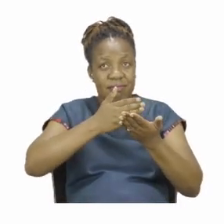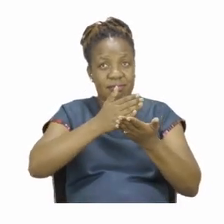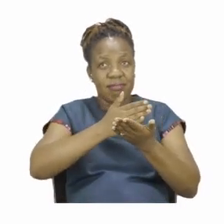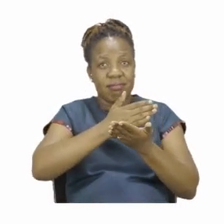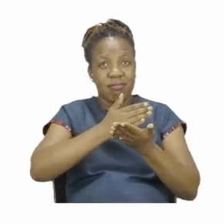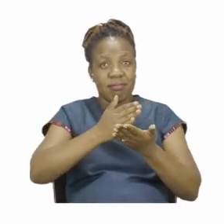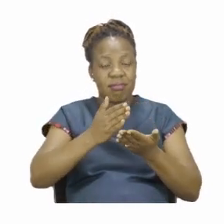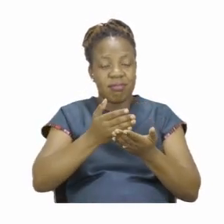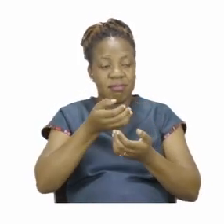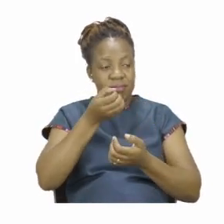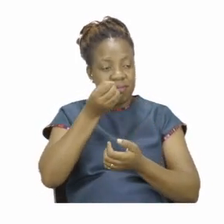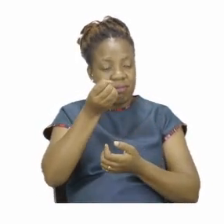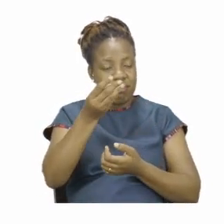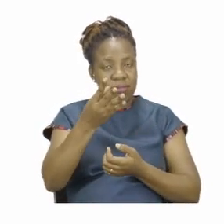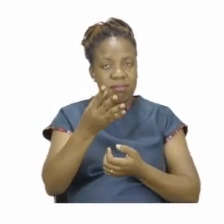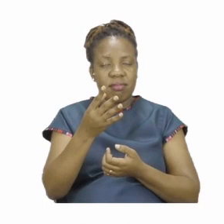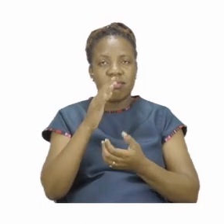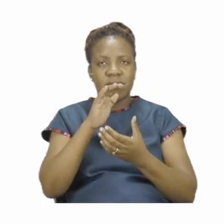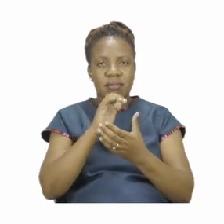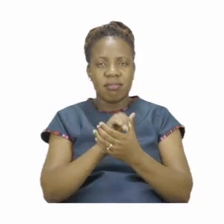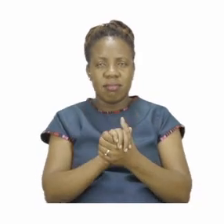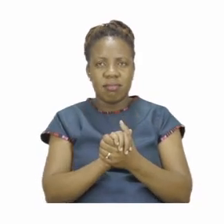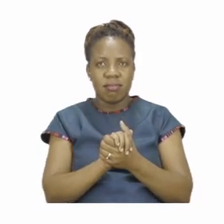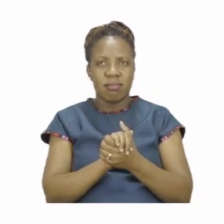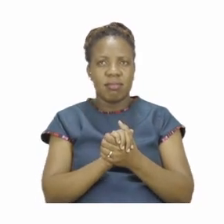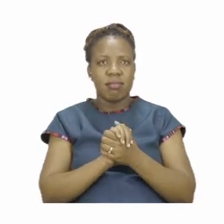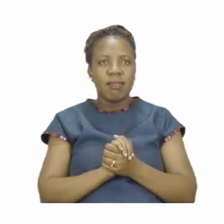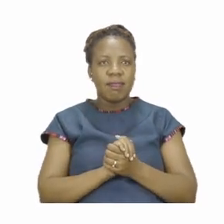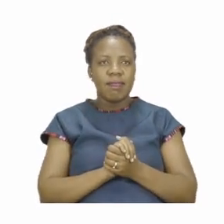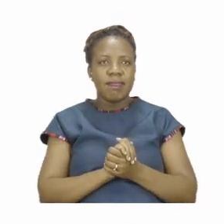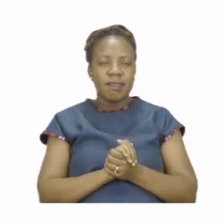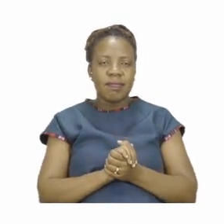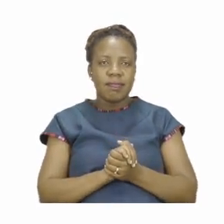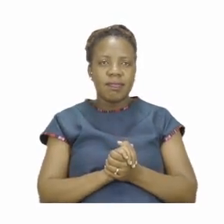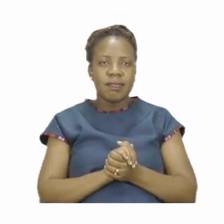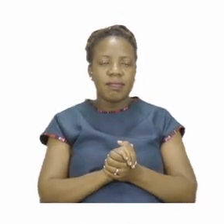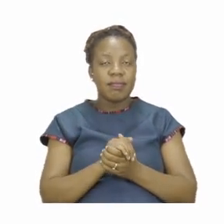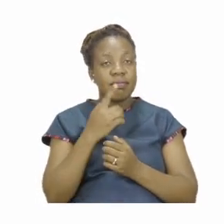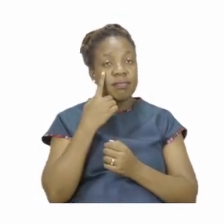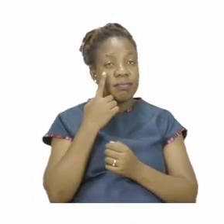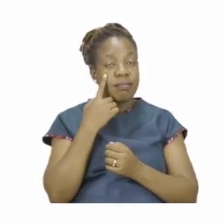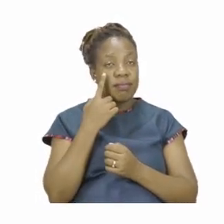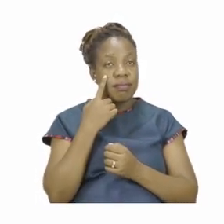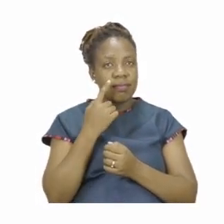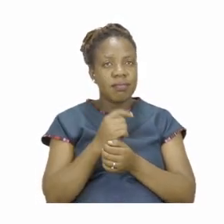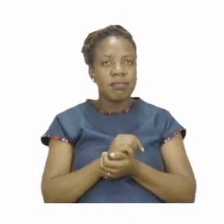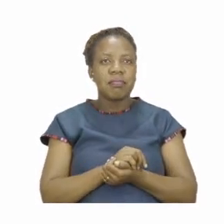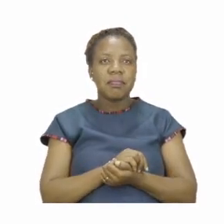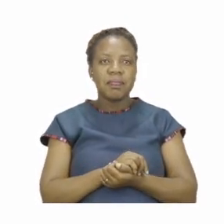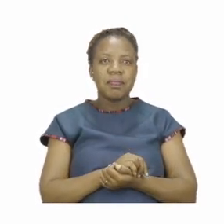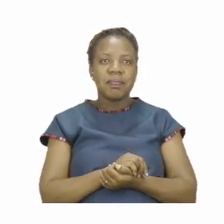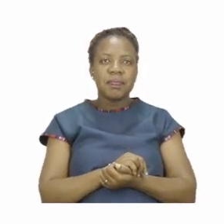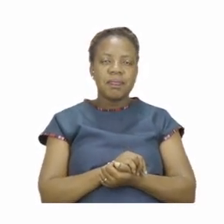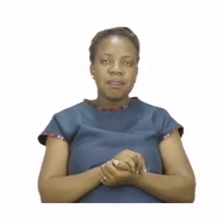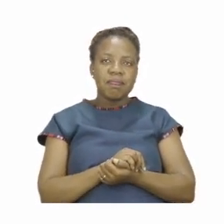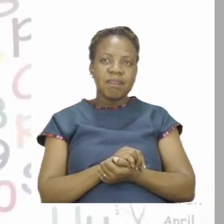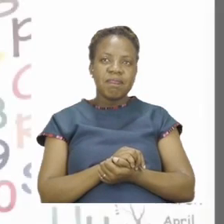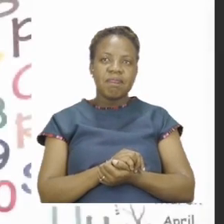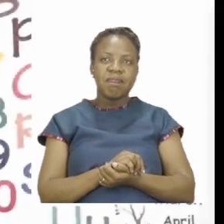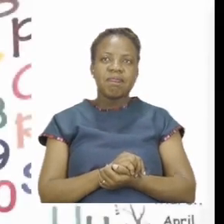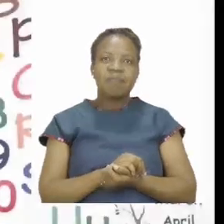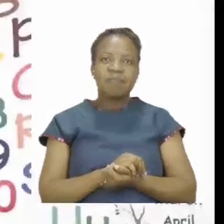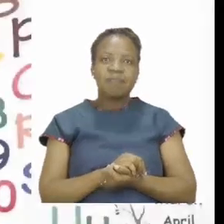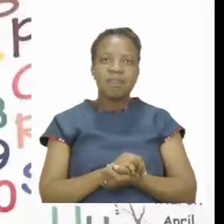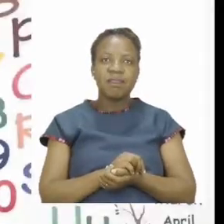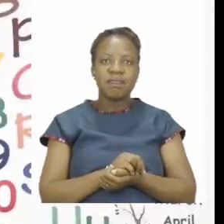to use to solve our sum. So today, let's take a look at the board and we're going to do it together. Today, I